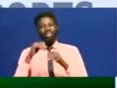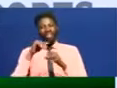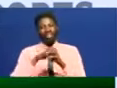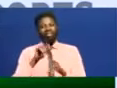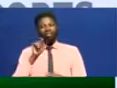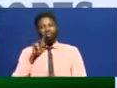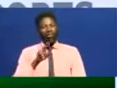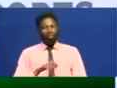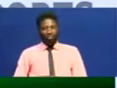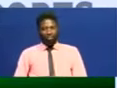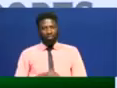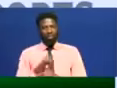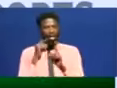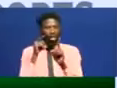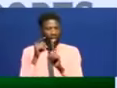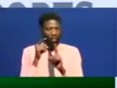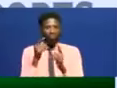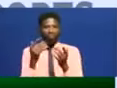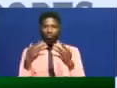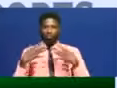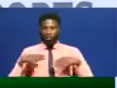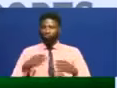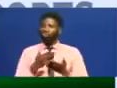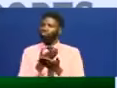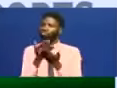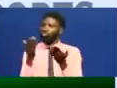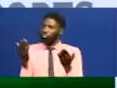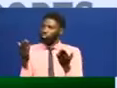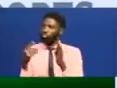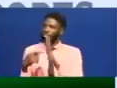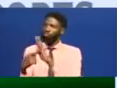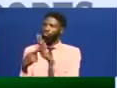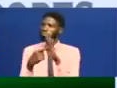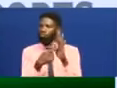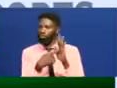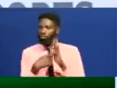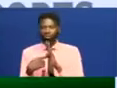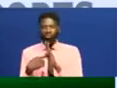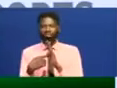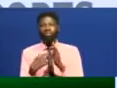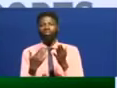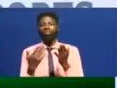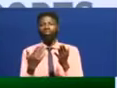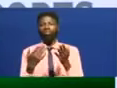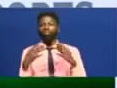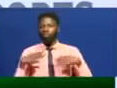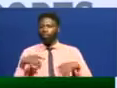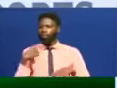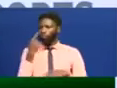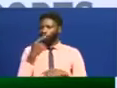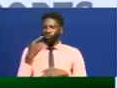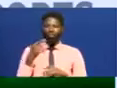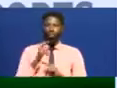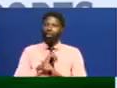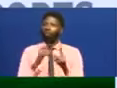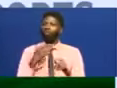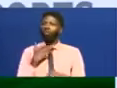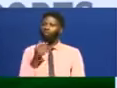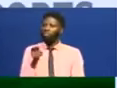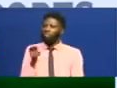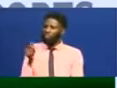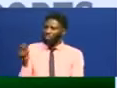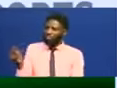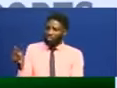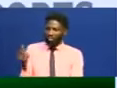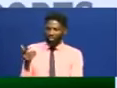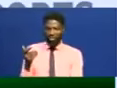of delivering TV to hustlers who may not really want to invest in